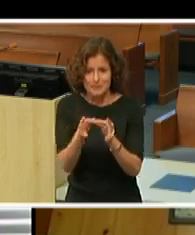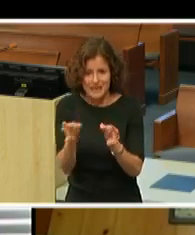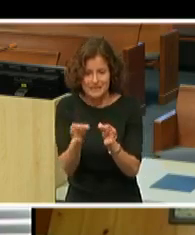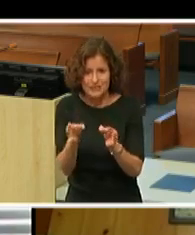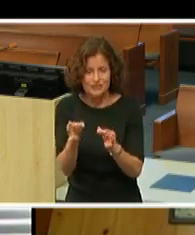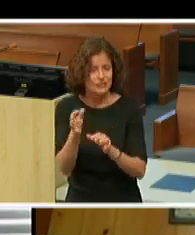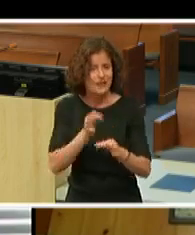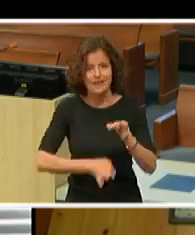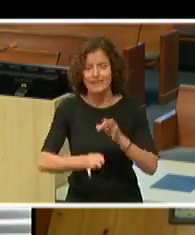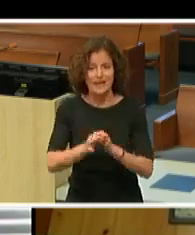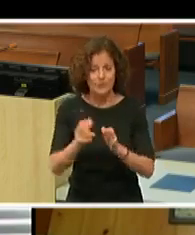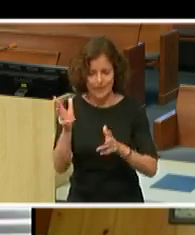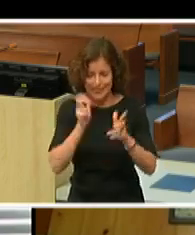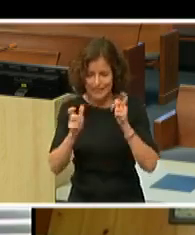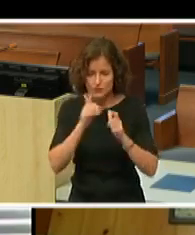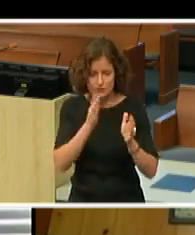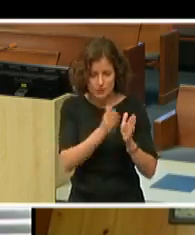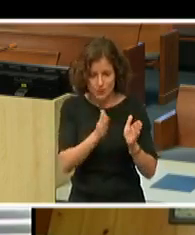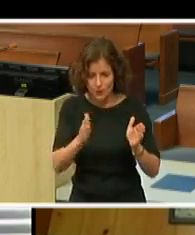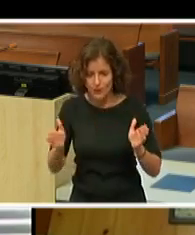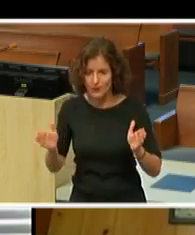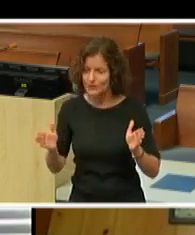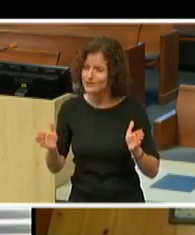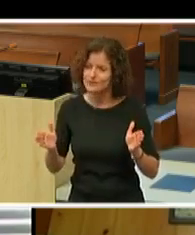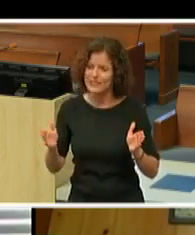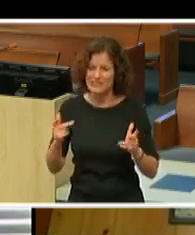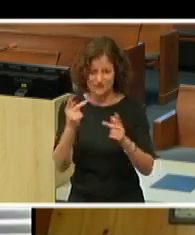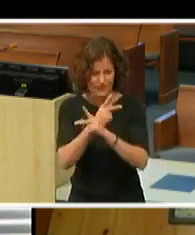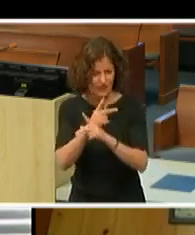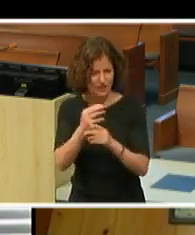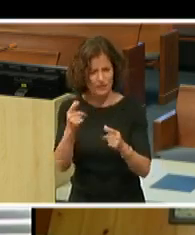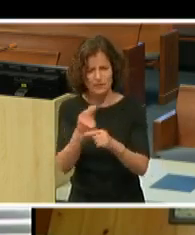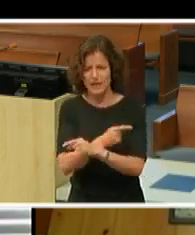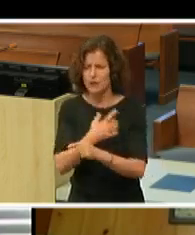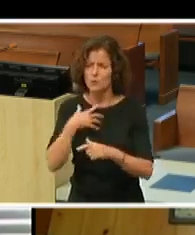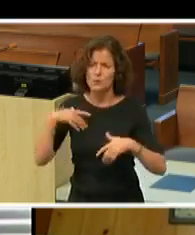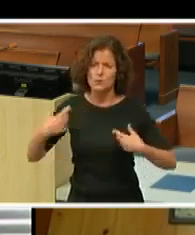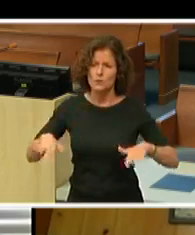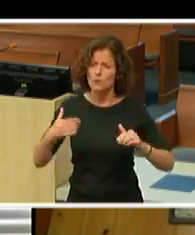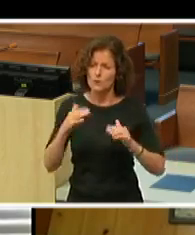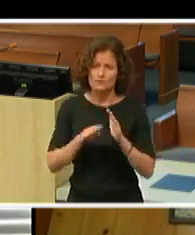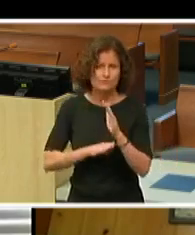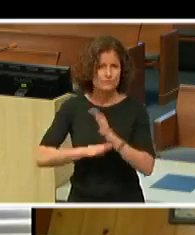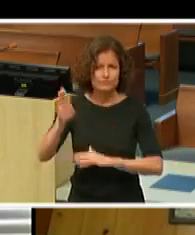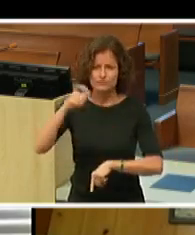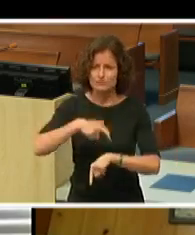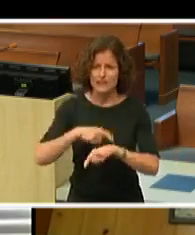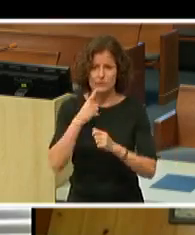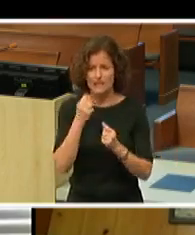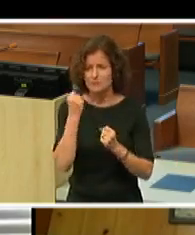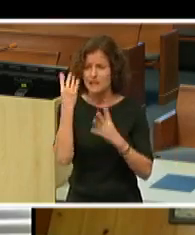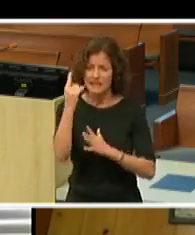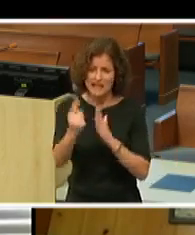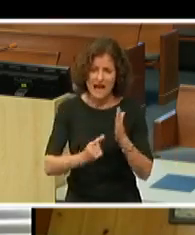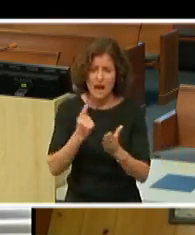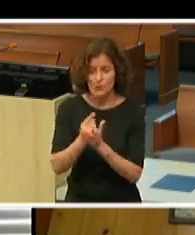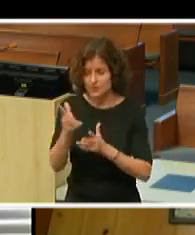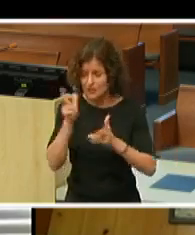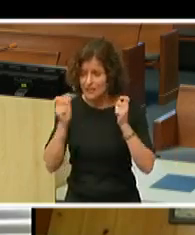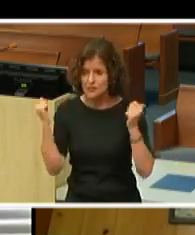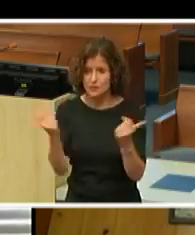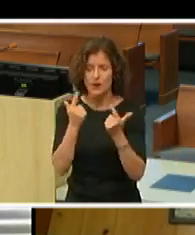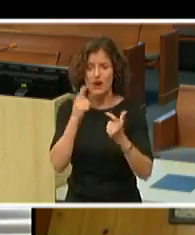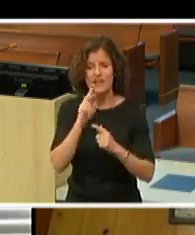and then we listen to them in order, just do the math. First of all, it could take hours to listen to them all.